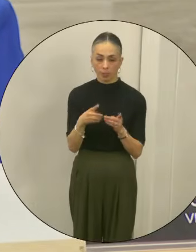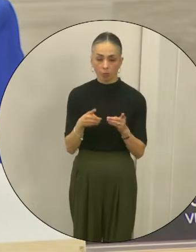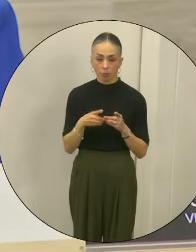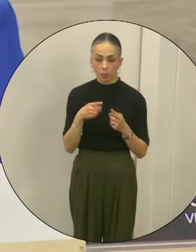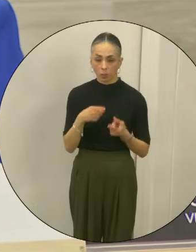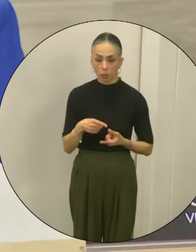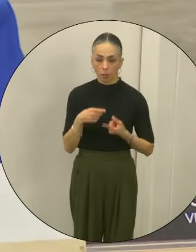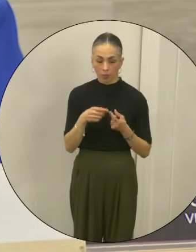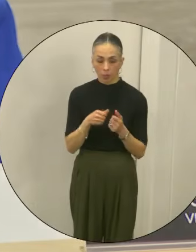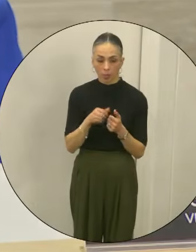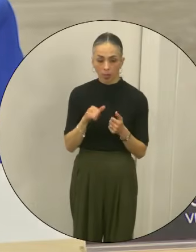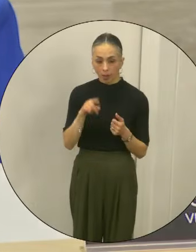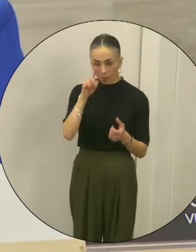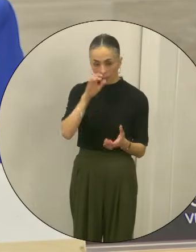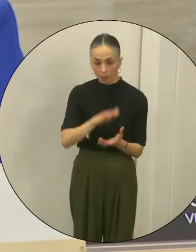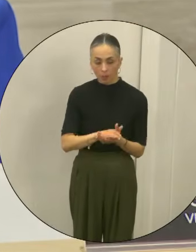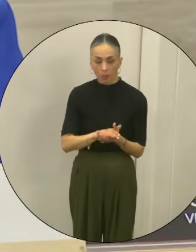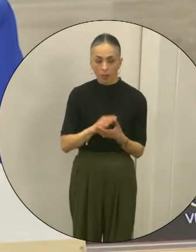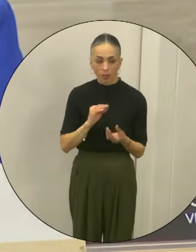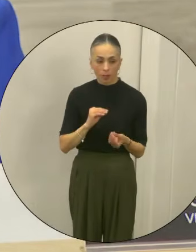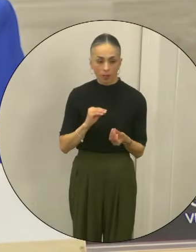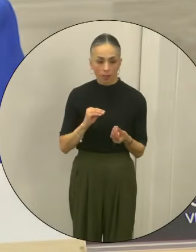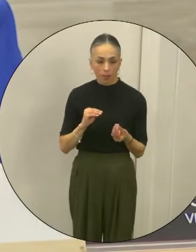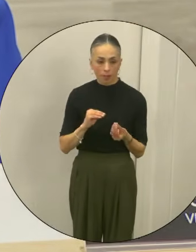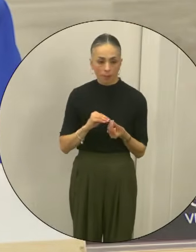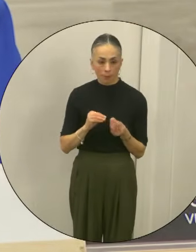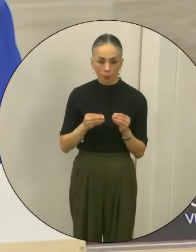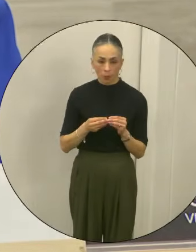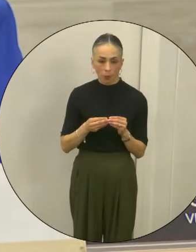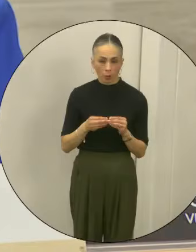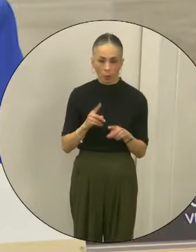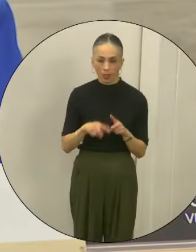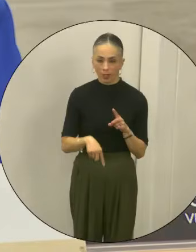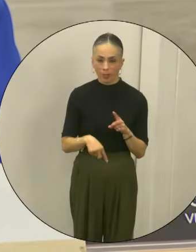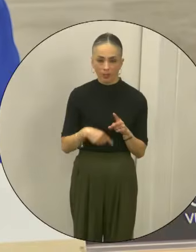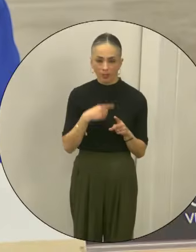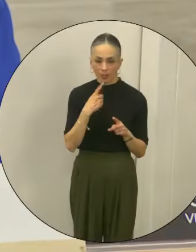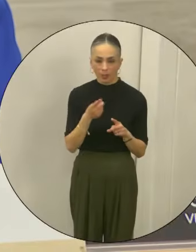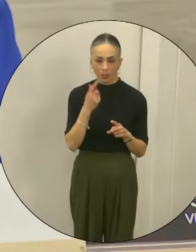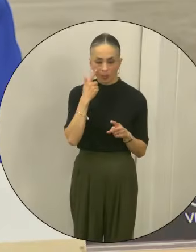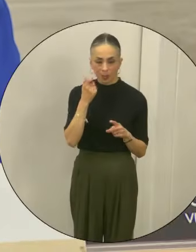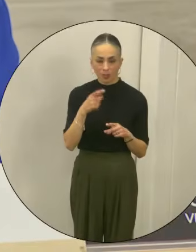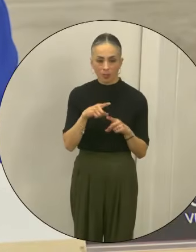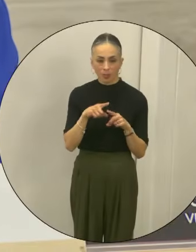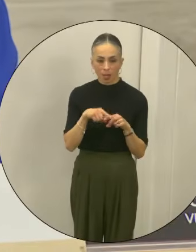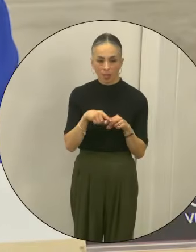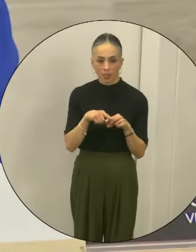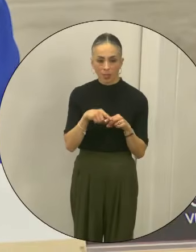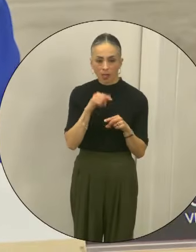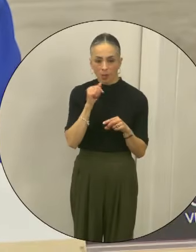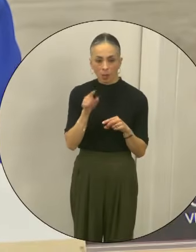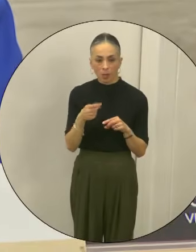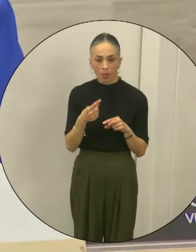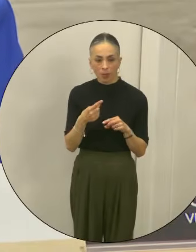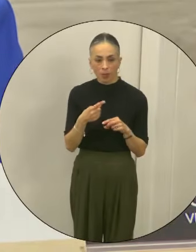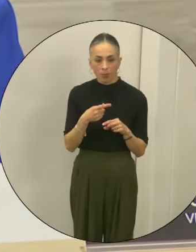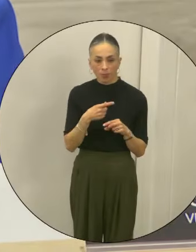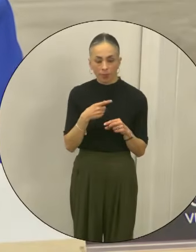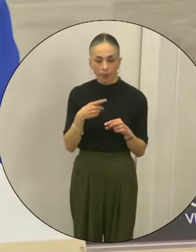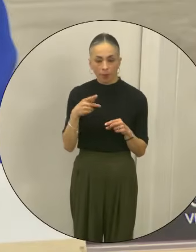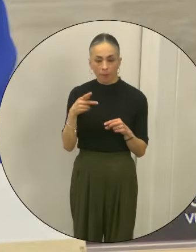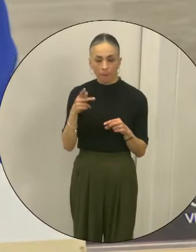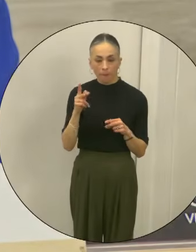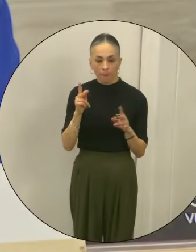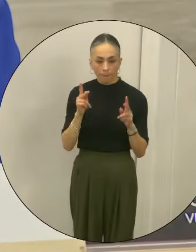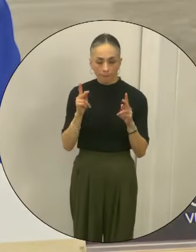And I believe that a number couldn't be given because it depends. It's not just the public schools, it's just not the